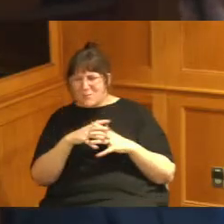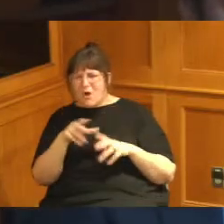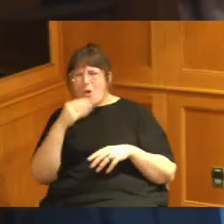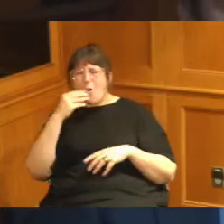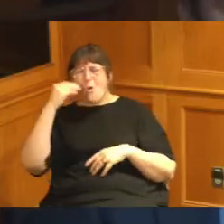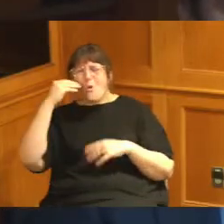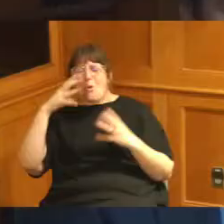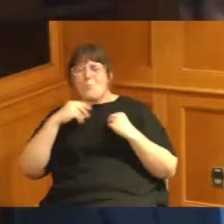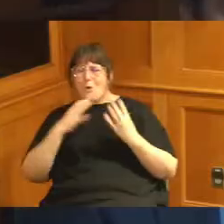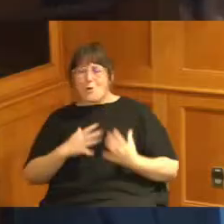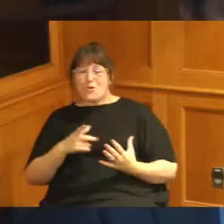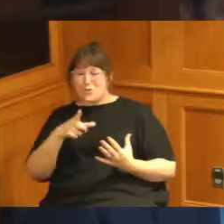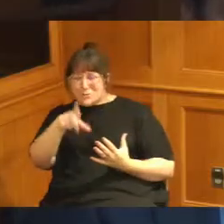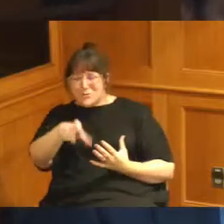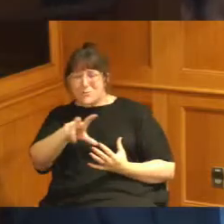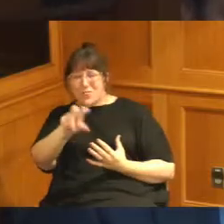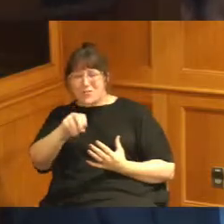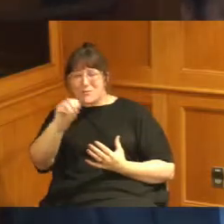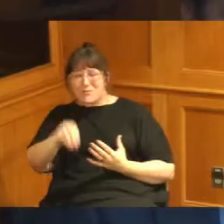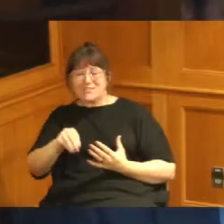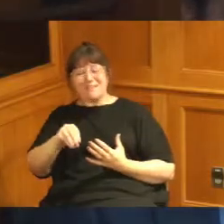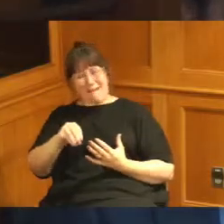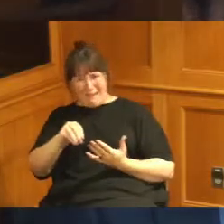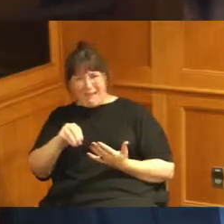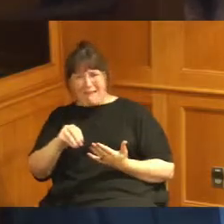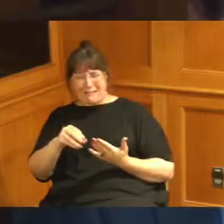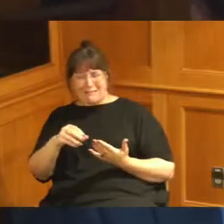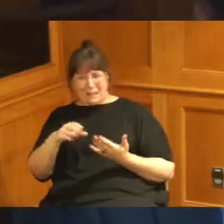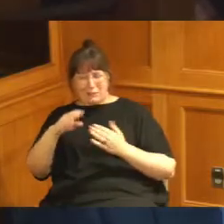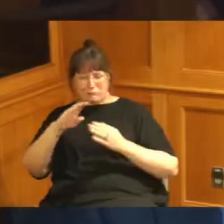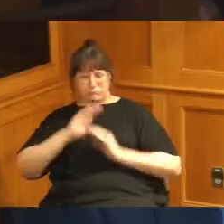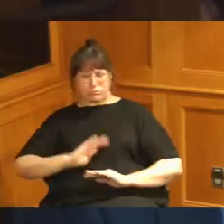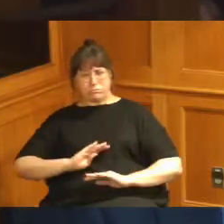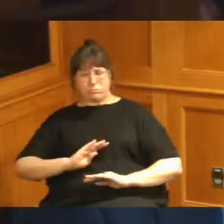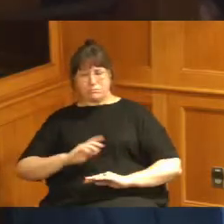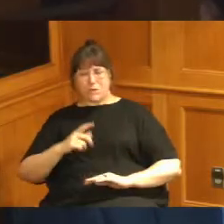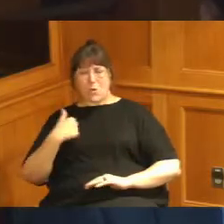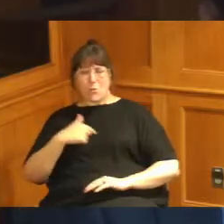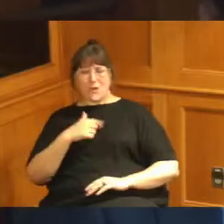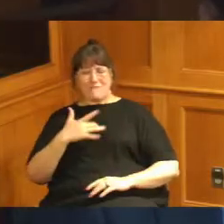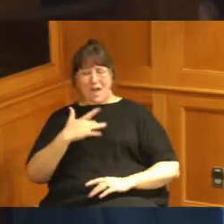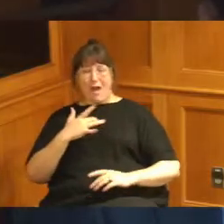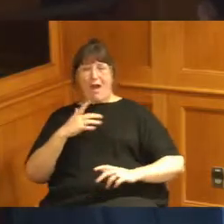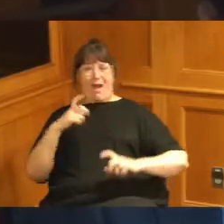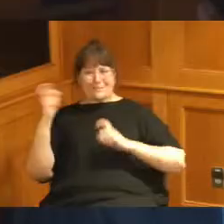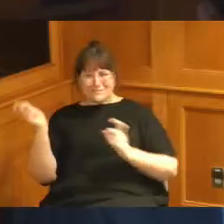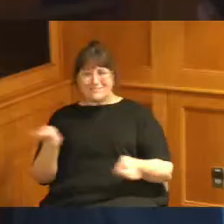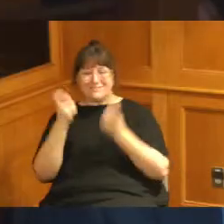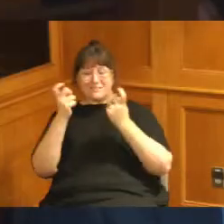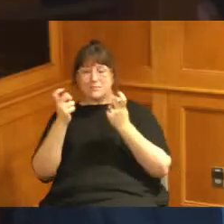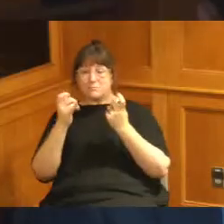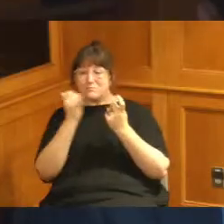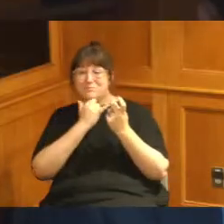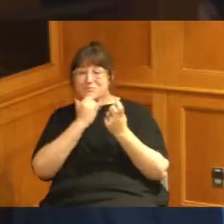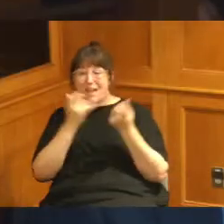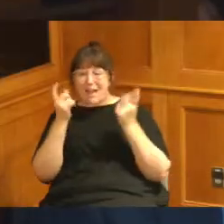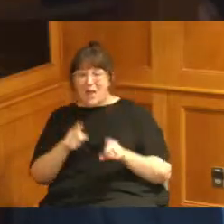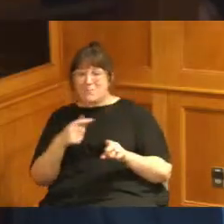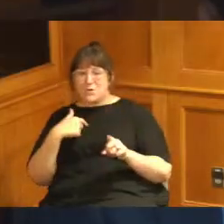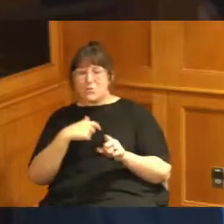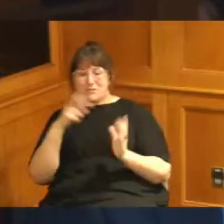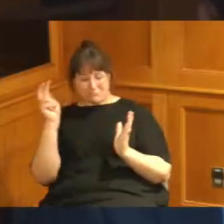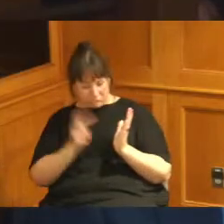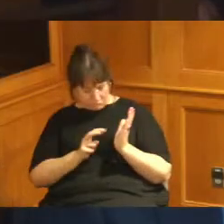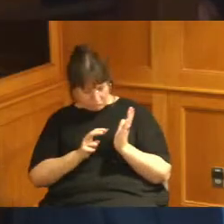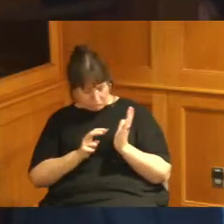could benefit because you're supposed to get a 30% rollback. And we were high-fiving. The mistake we made is we didn't read the fine print. So